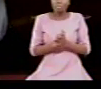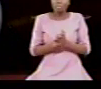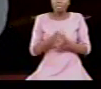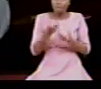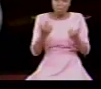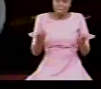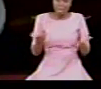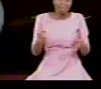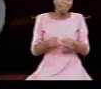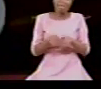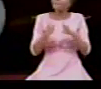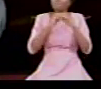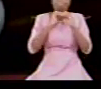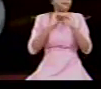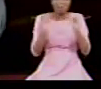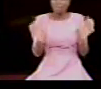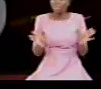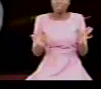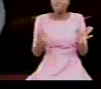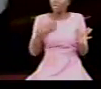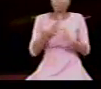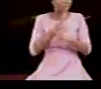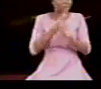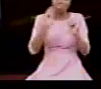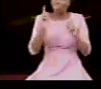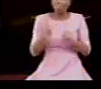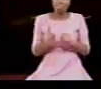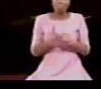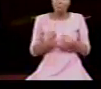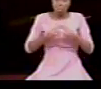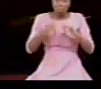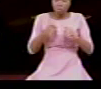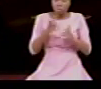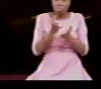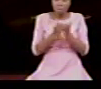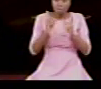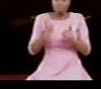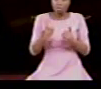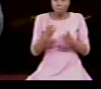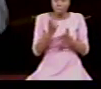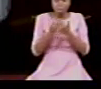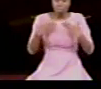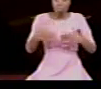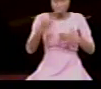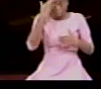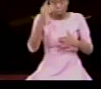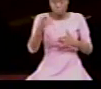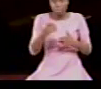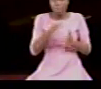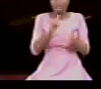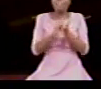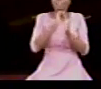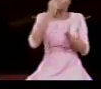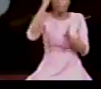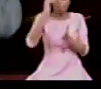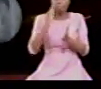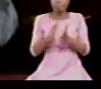nothing. You came here nobody. You are somebody now. Somebody made you somebody. And that's God.